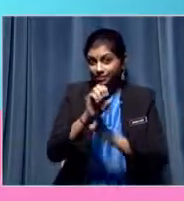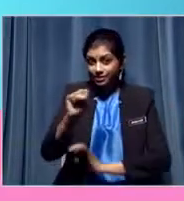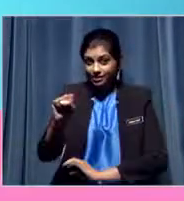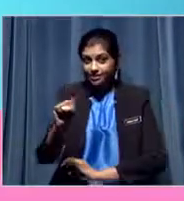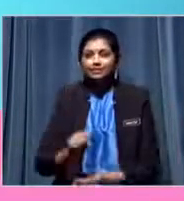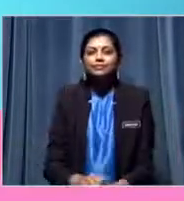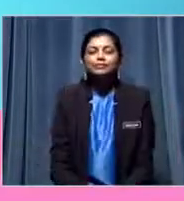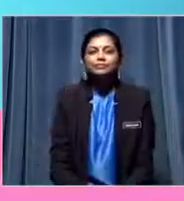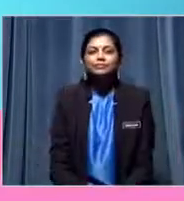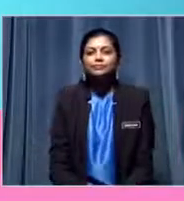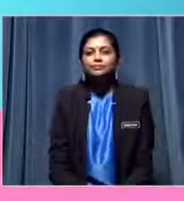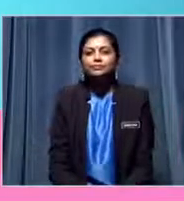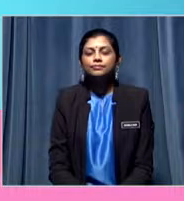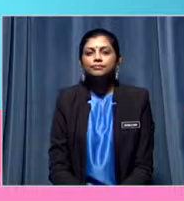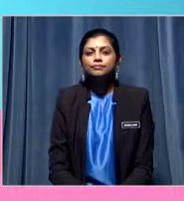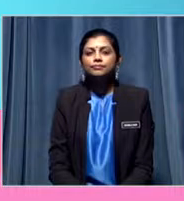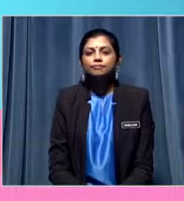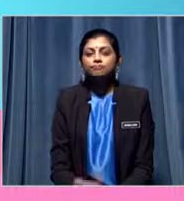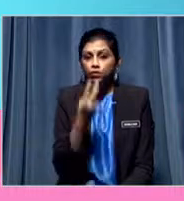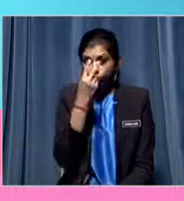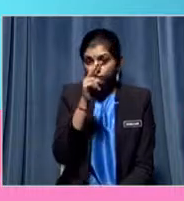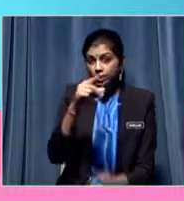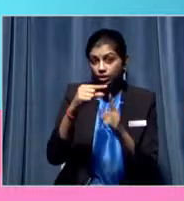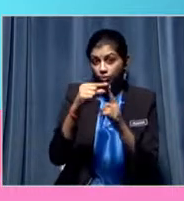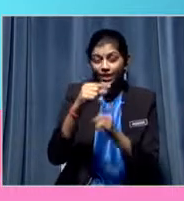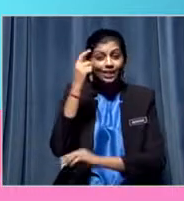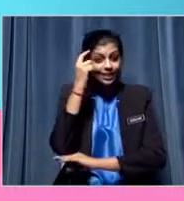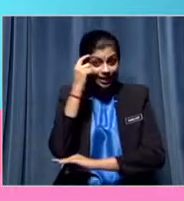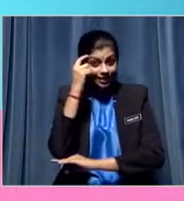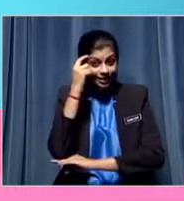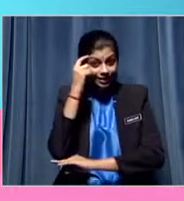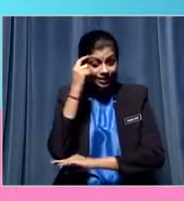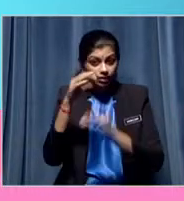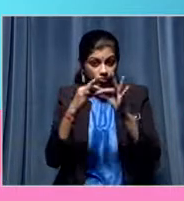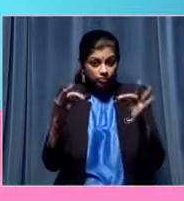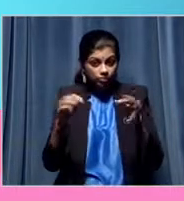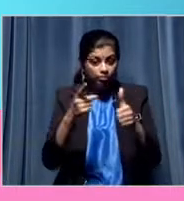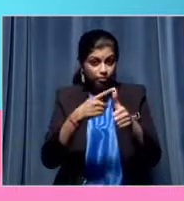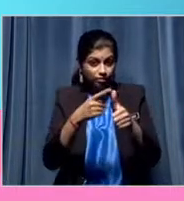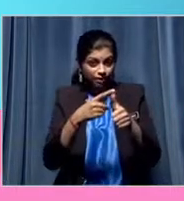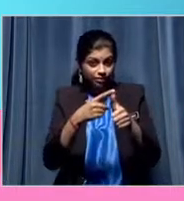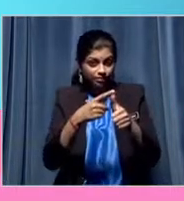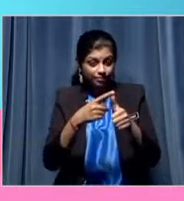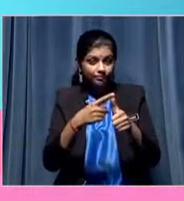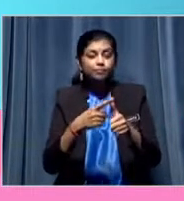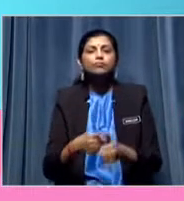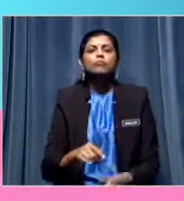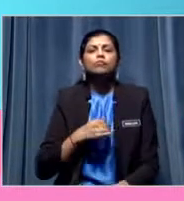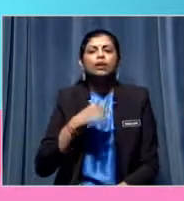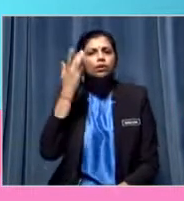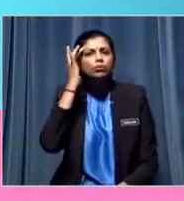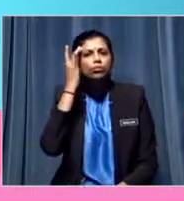here. I think she will come to my party. I don't know what we'll